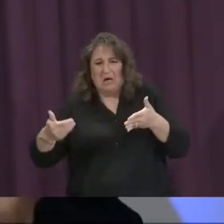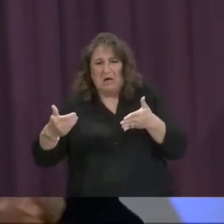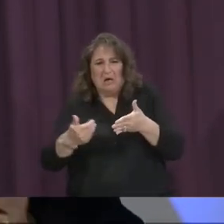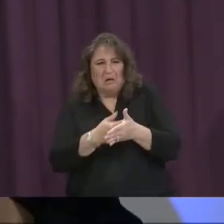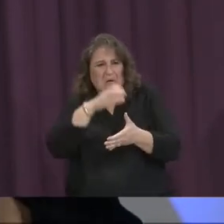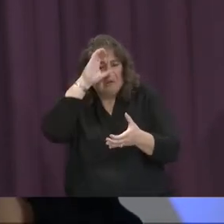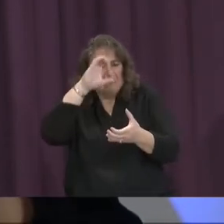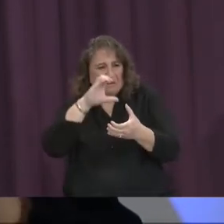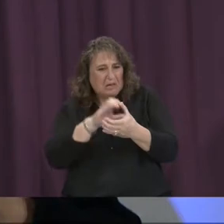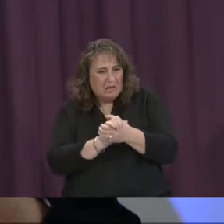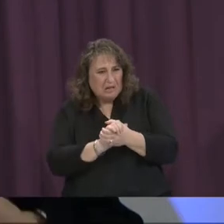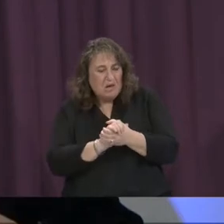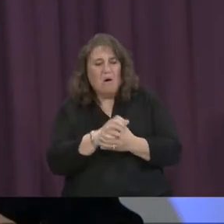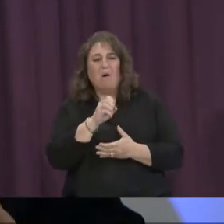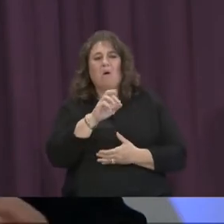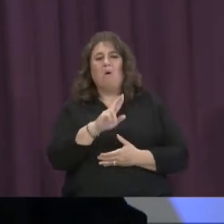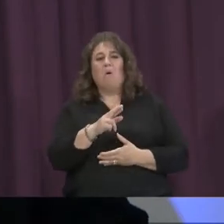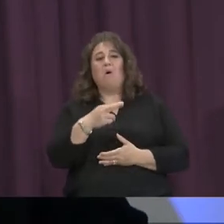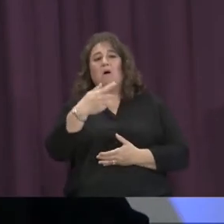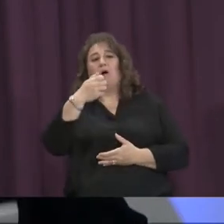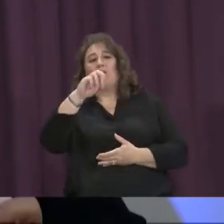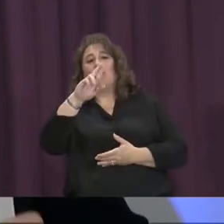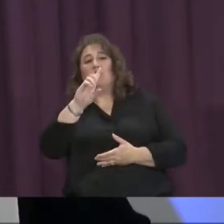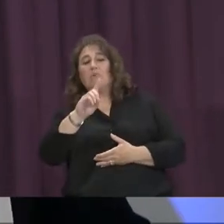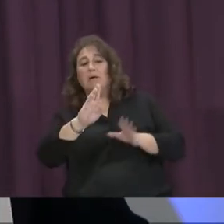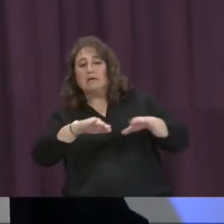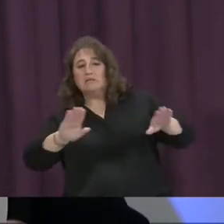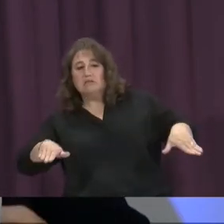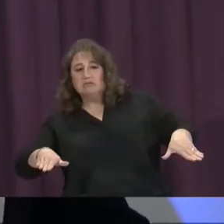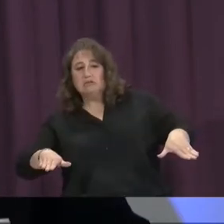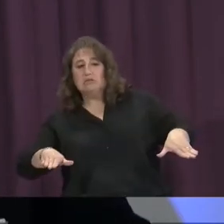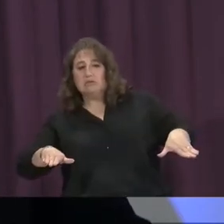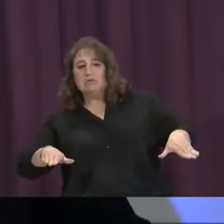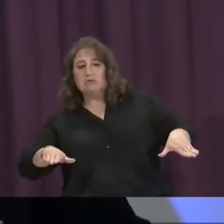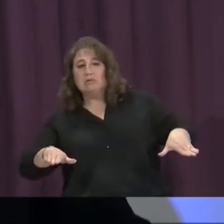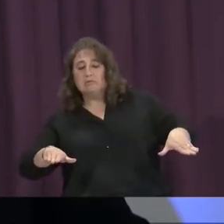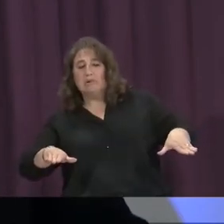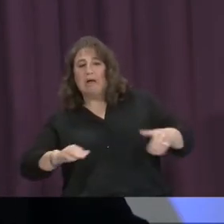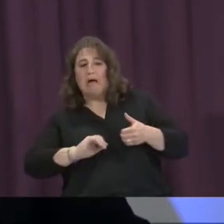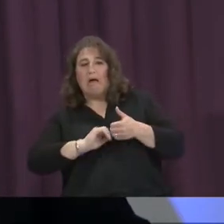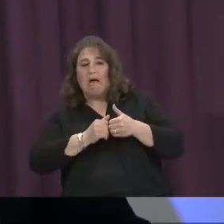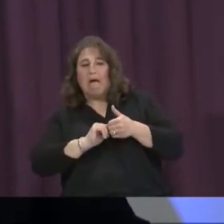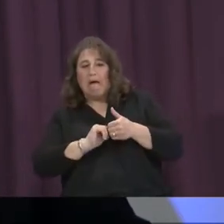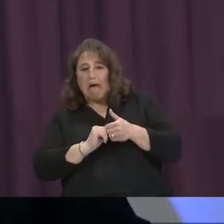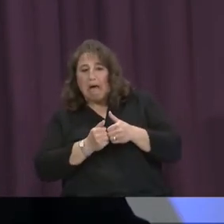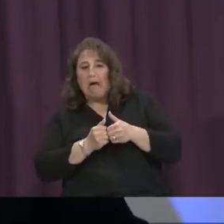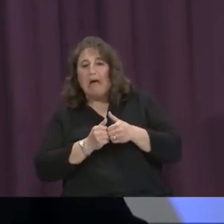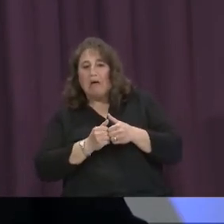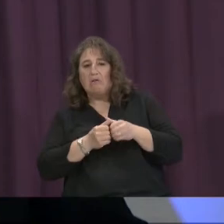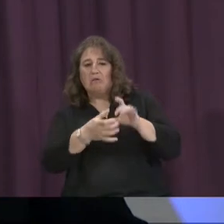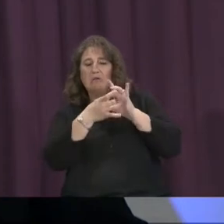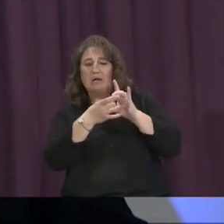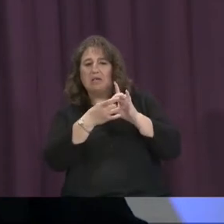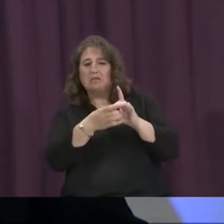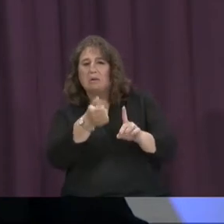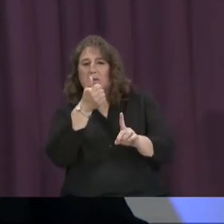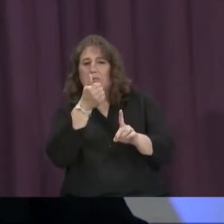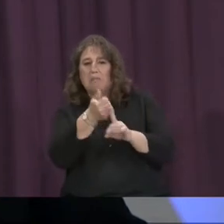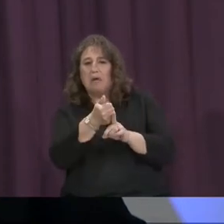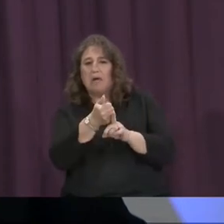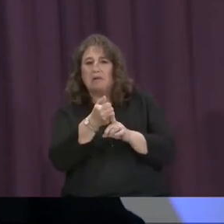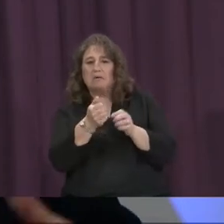and granddaughter or great-grandchildren, you know? Yeah. So, I think sometimes, you know, maybe, that's maybe not so